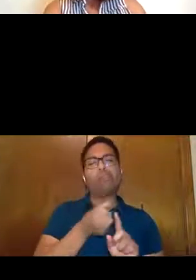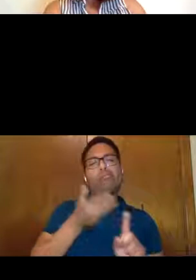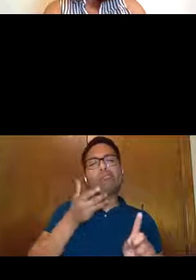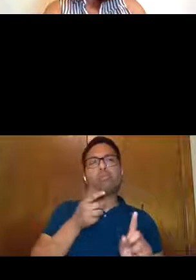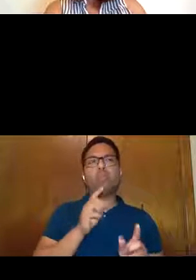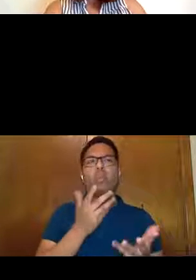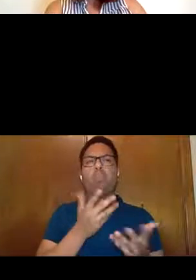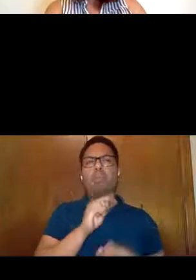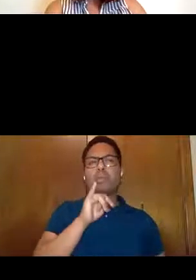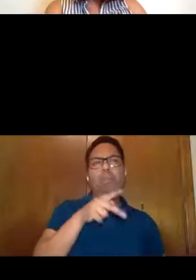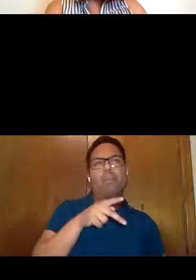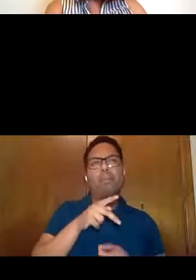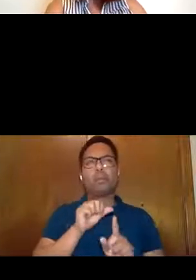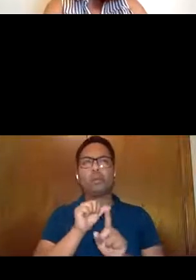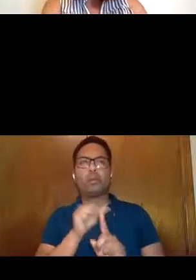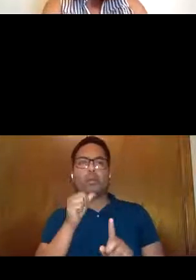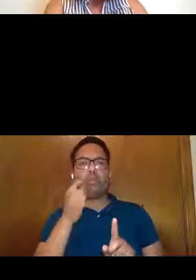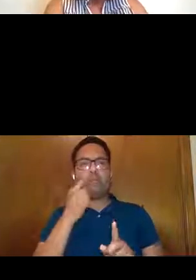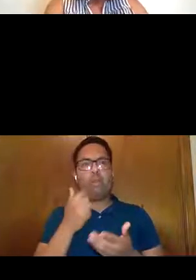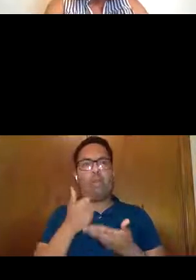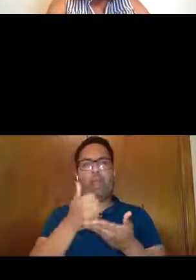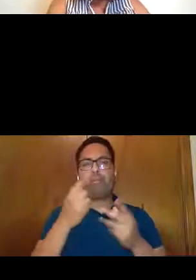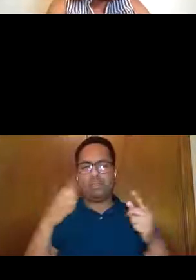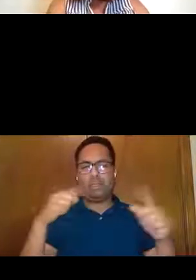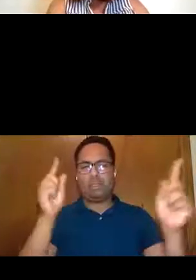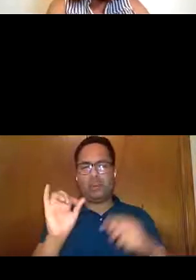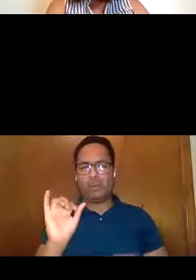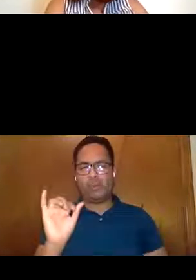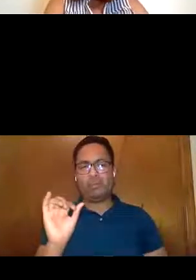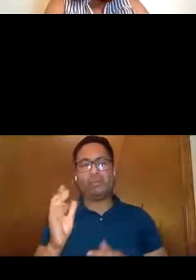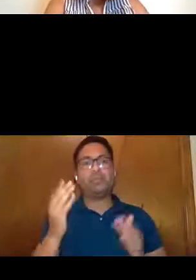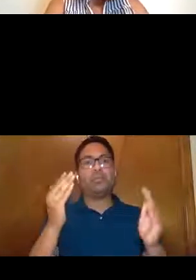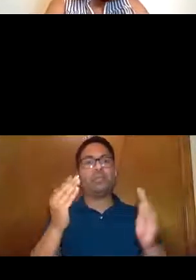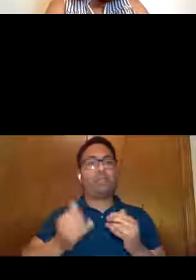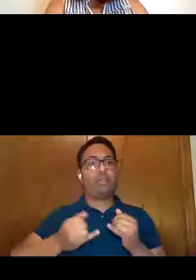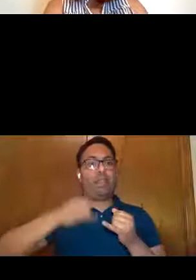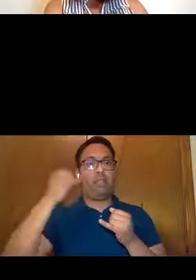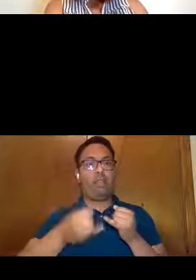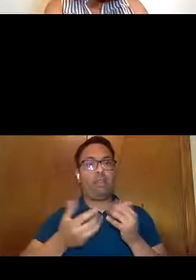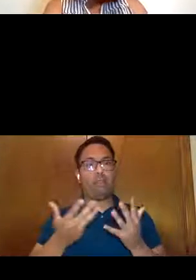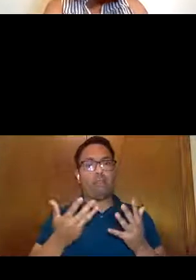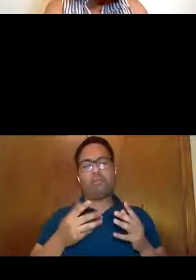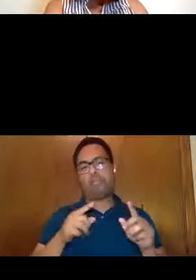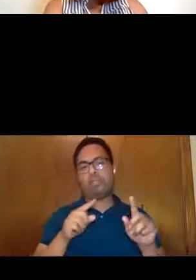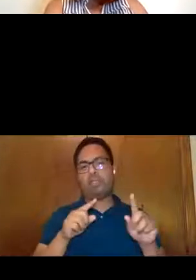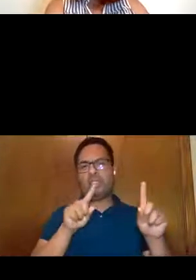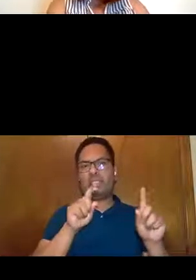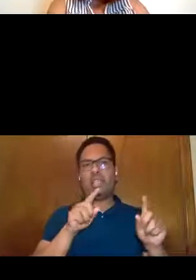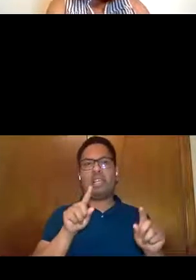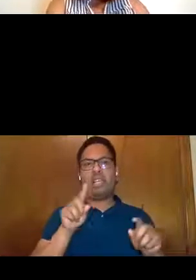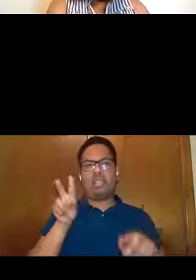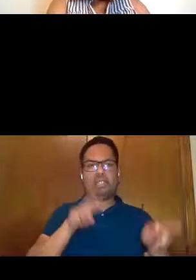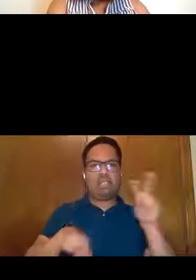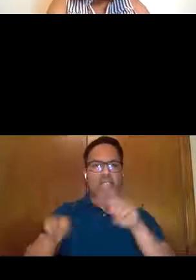be successful as well. And then finally, the exam. Assist with any physical